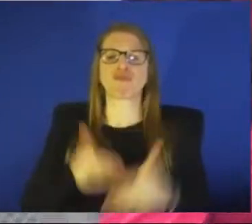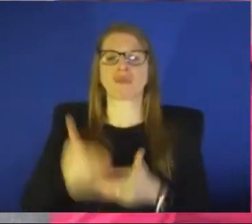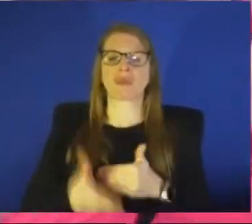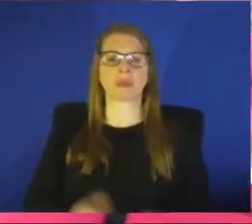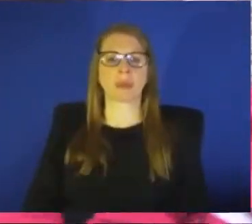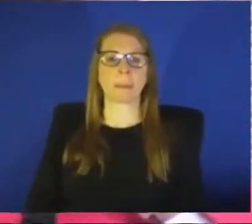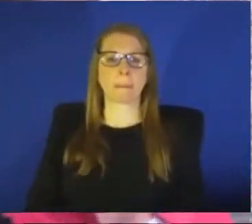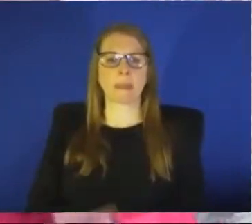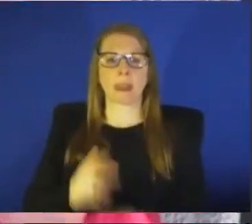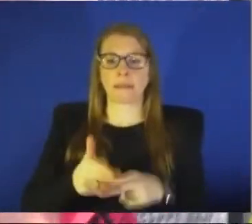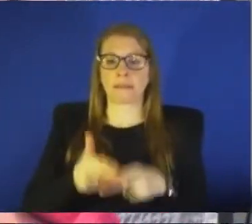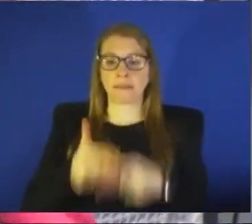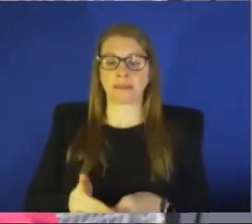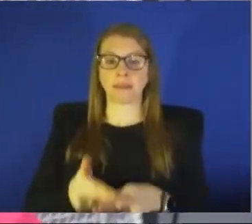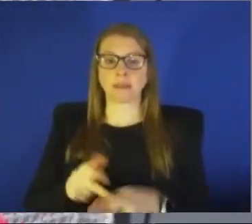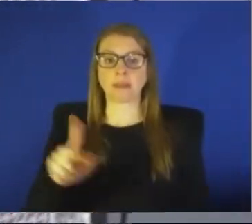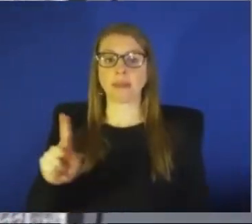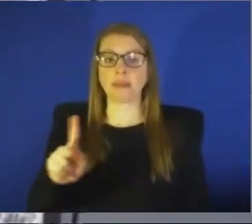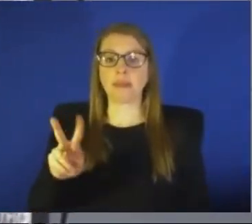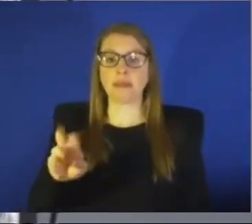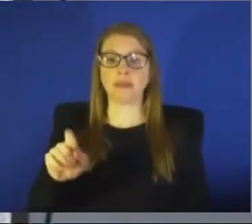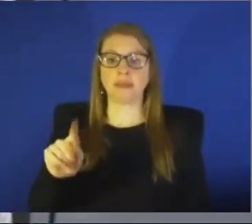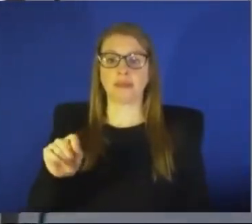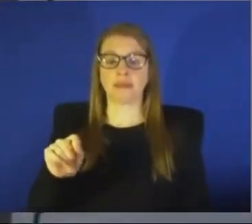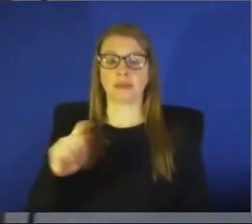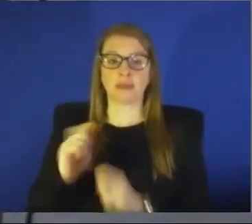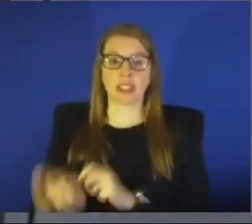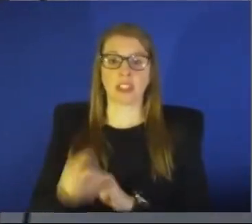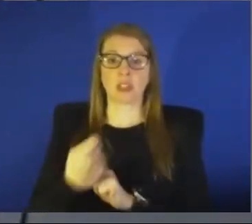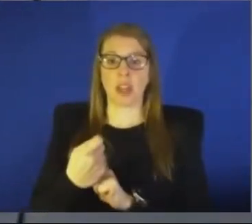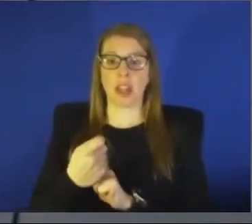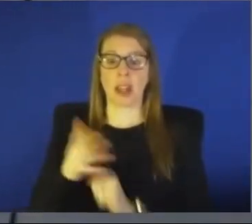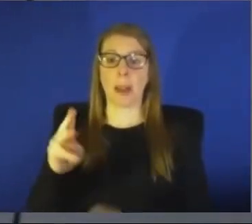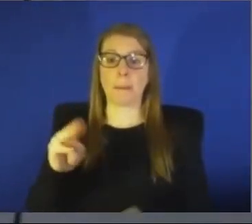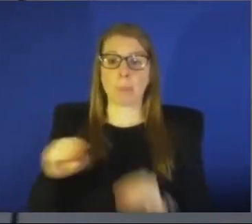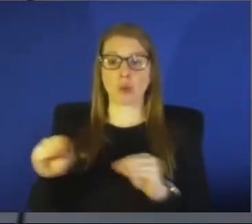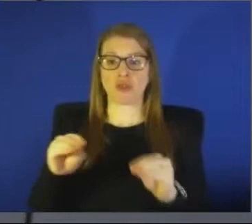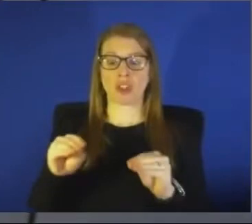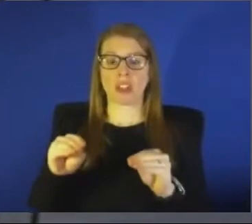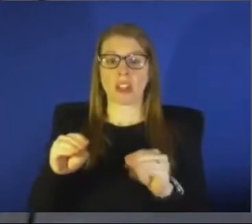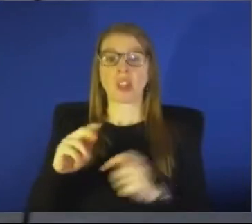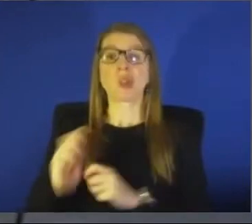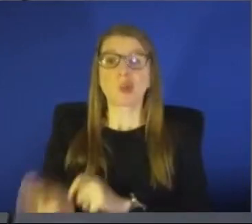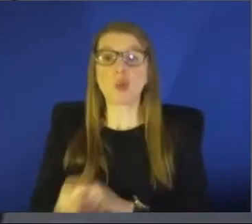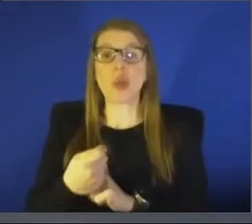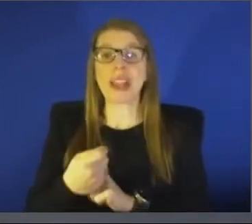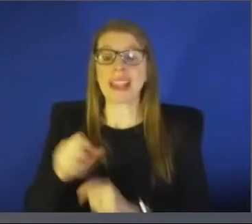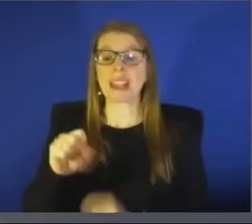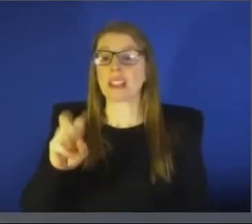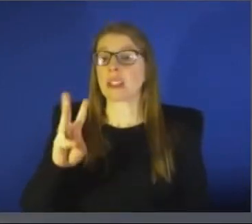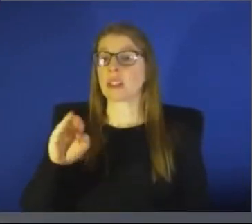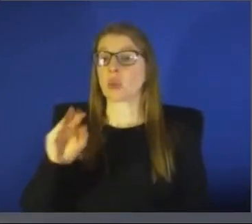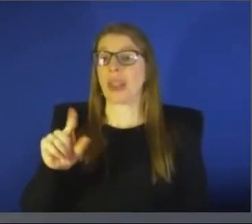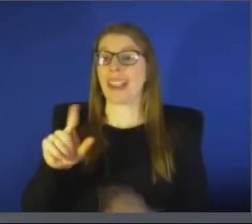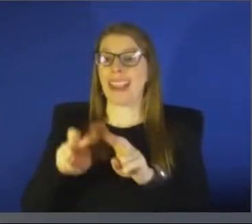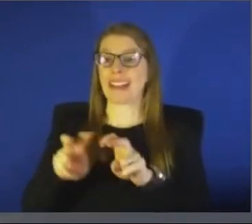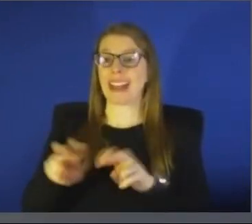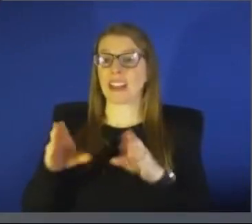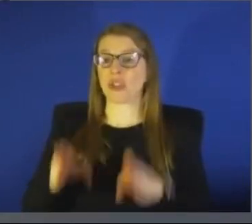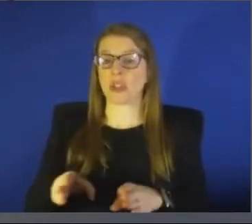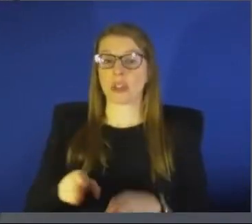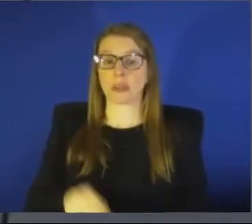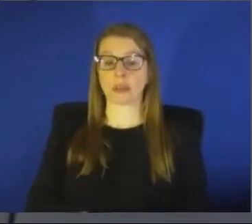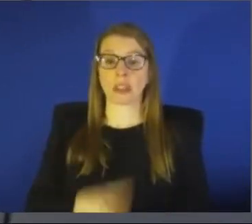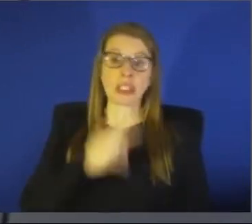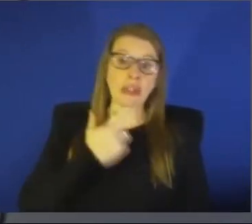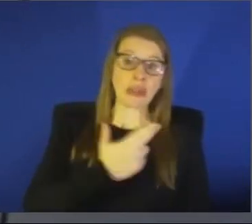the K-Vest Swing Motion 3D Swing Analyzer, and we've treated and seen golfers as young as 13